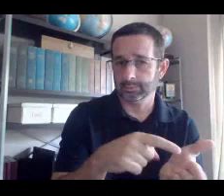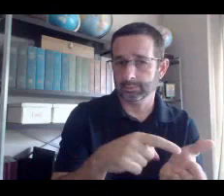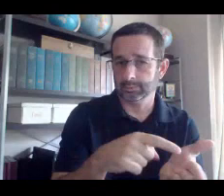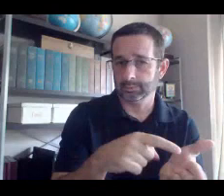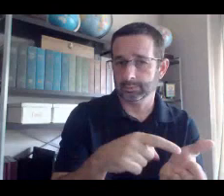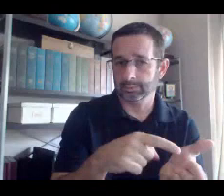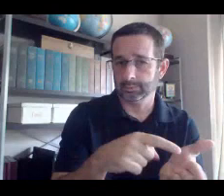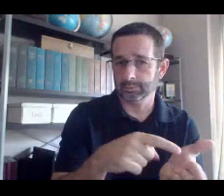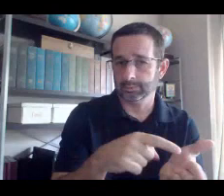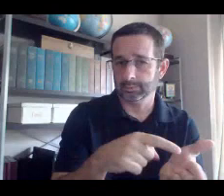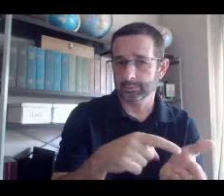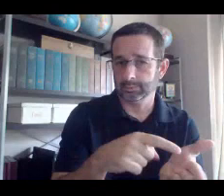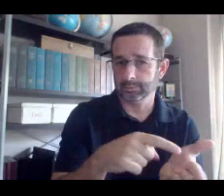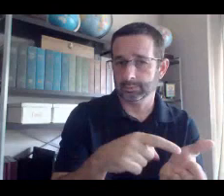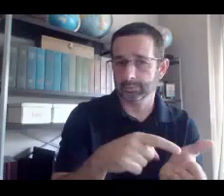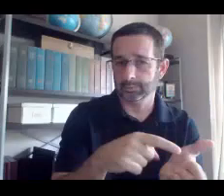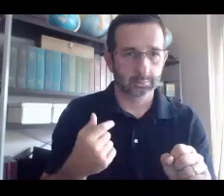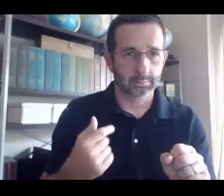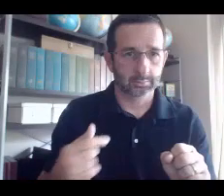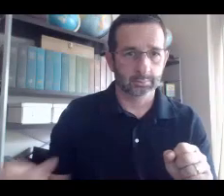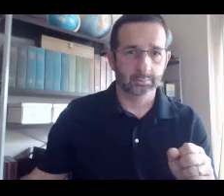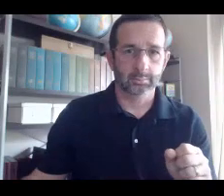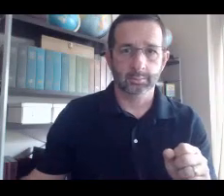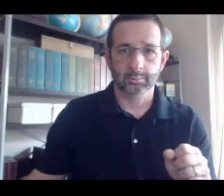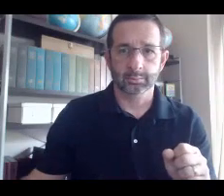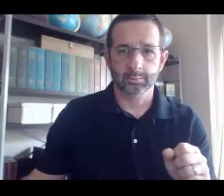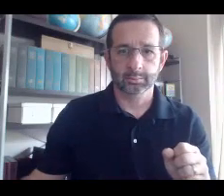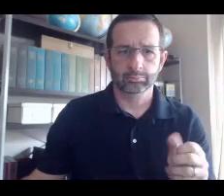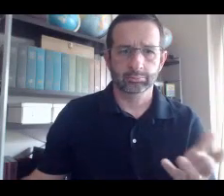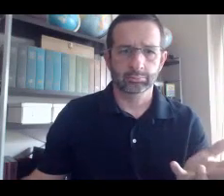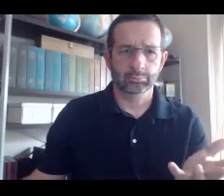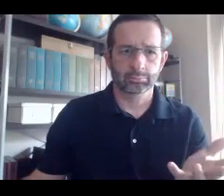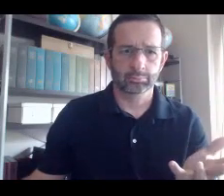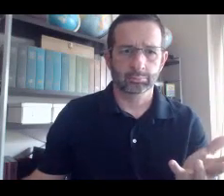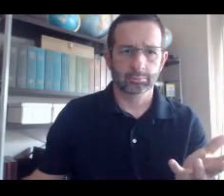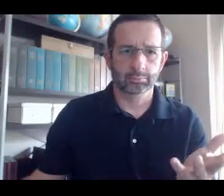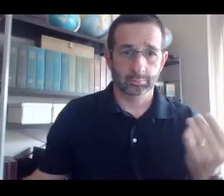One moment, please. We're having a technical error.